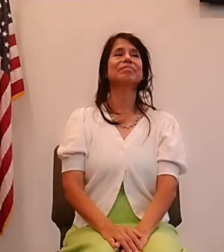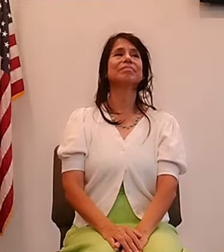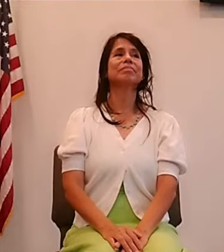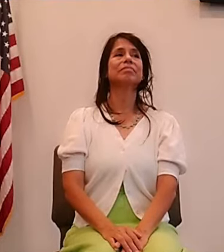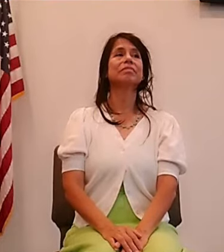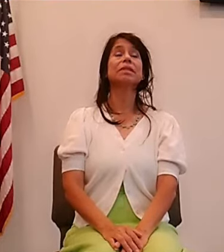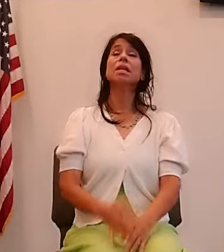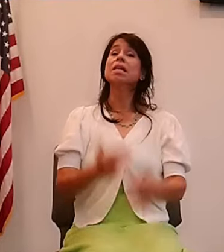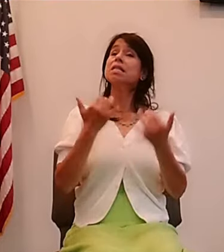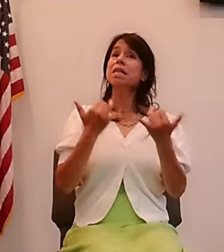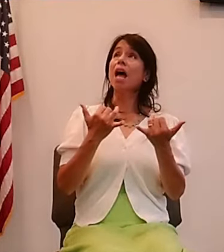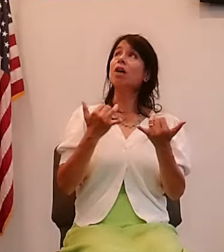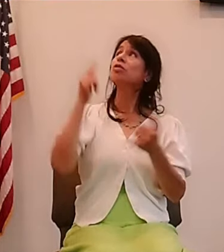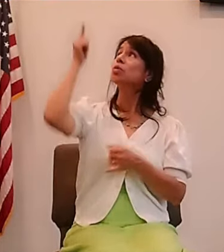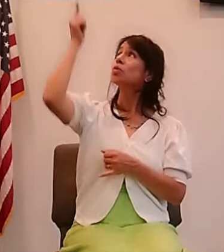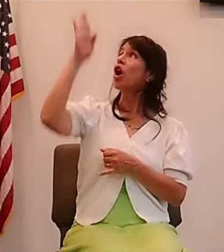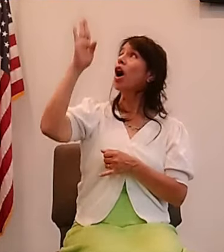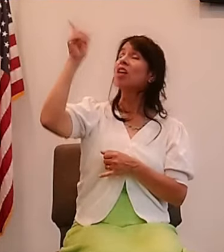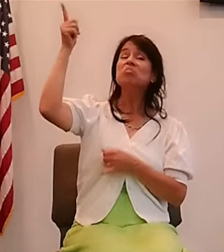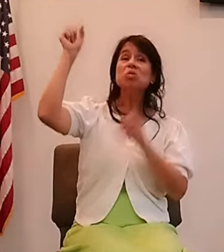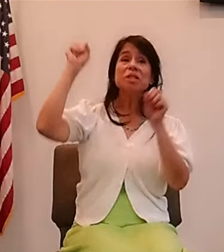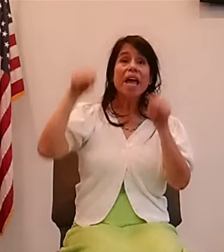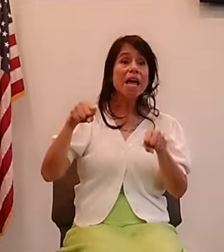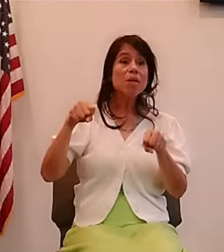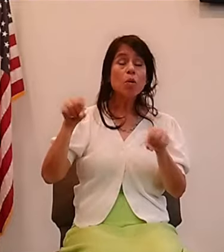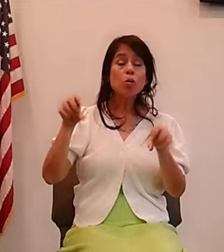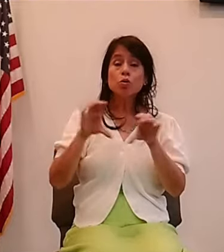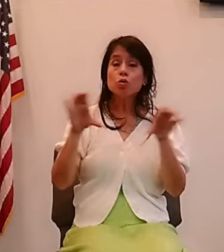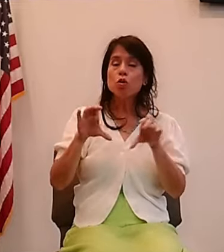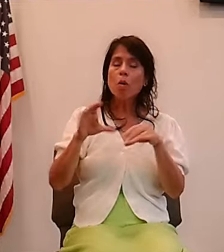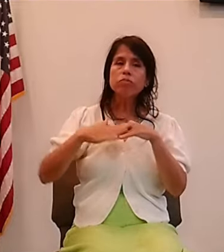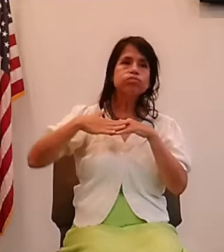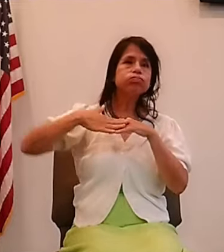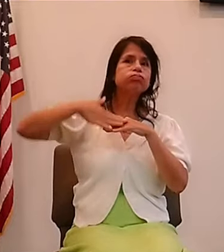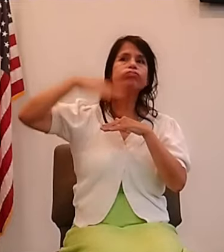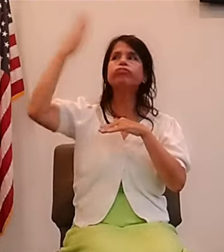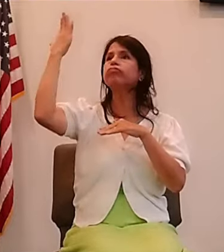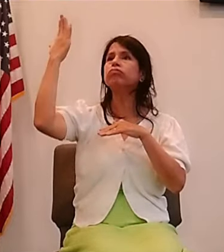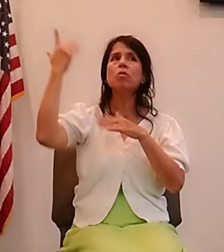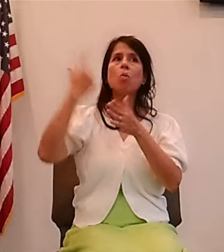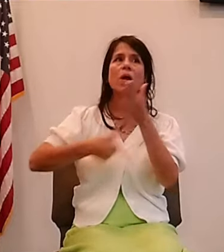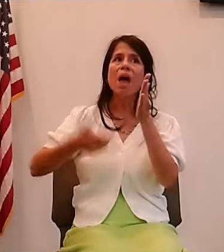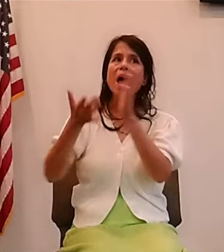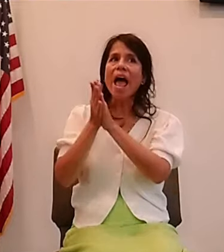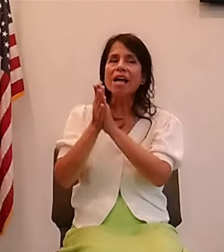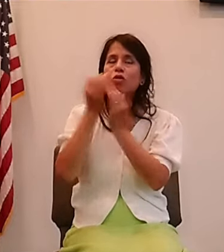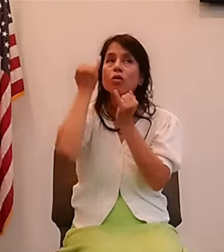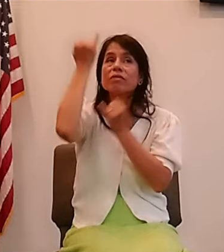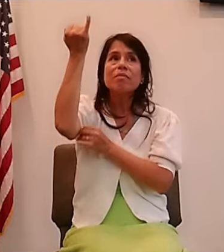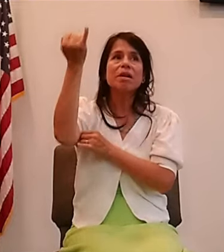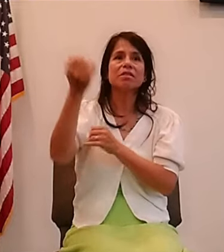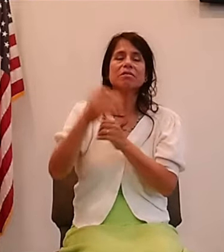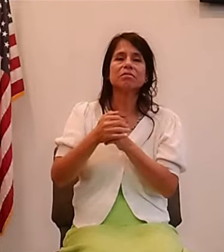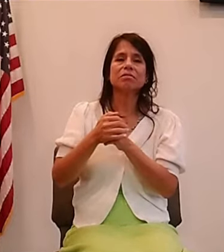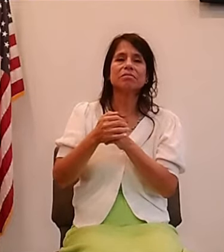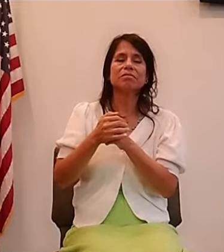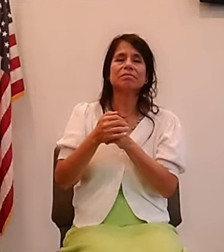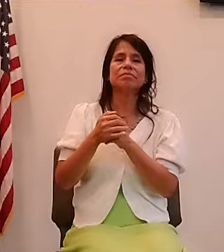Now to him who is able to do far more than all we can ask or imagine,